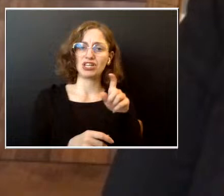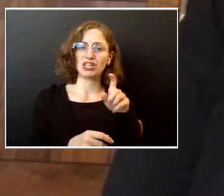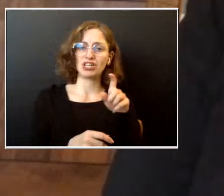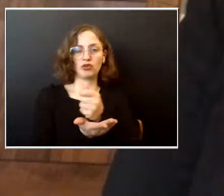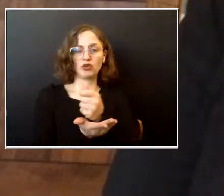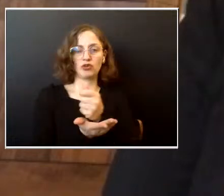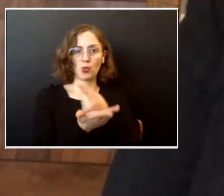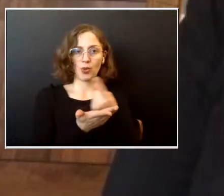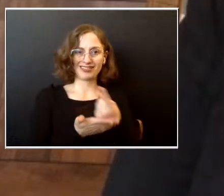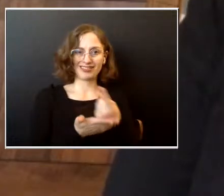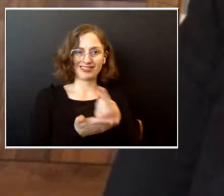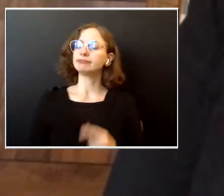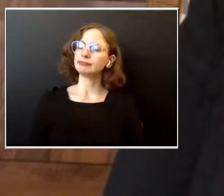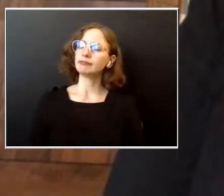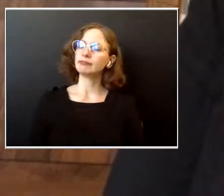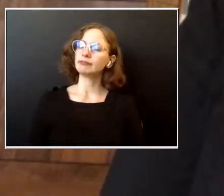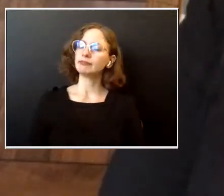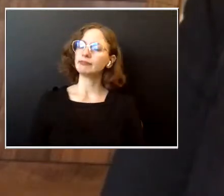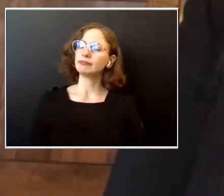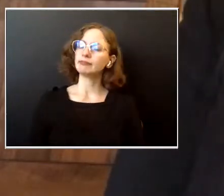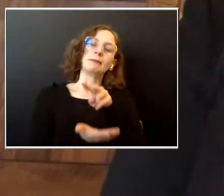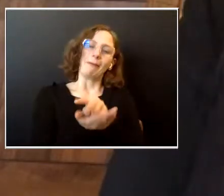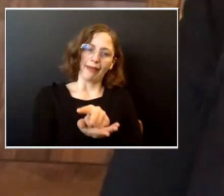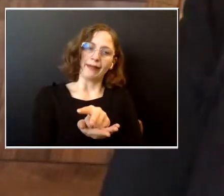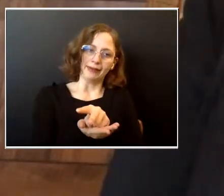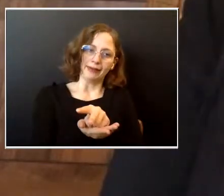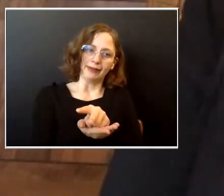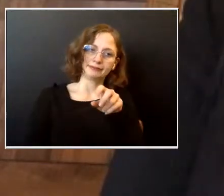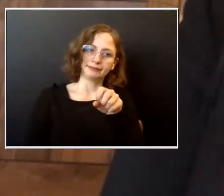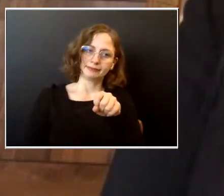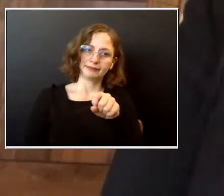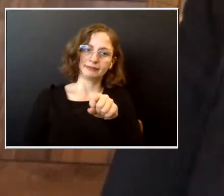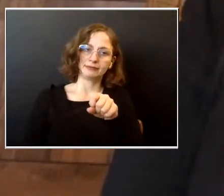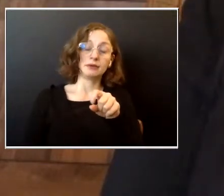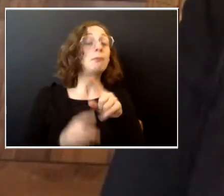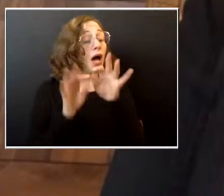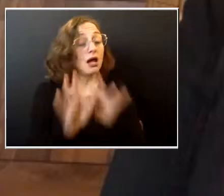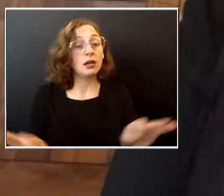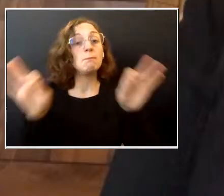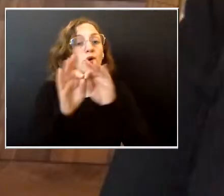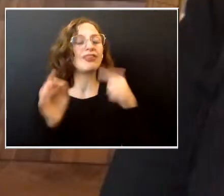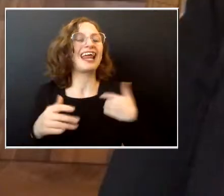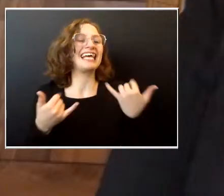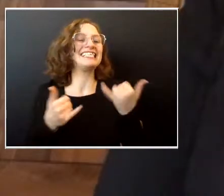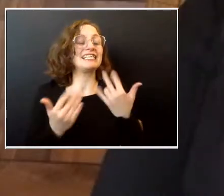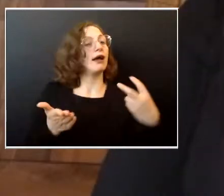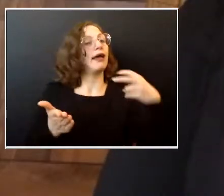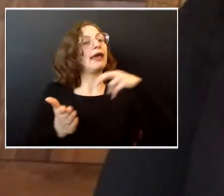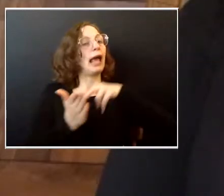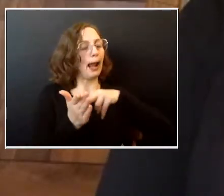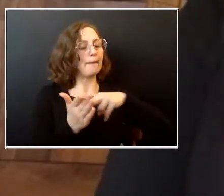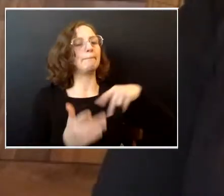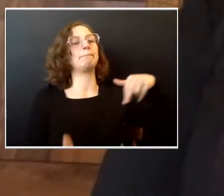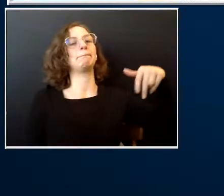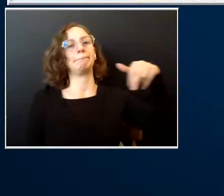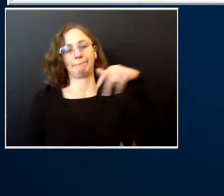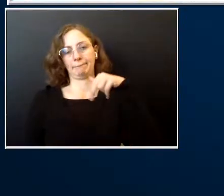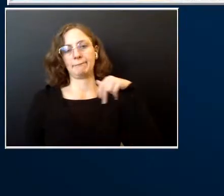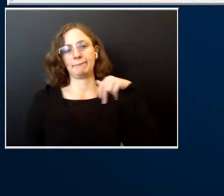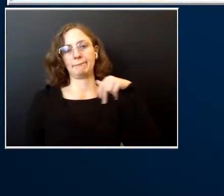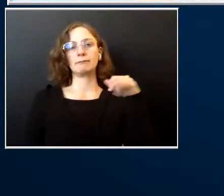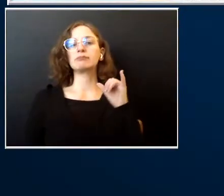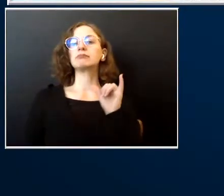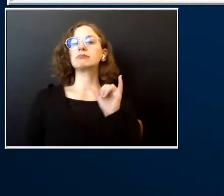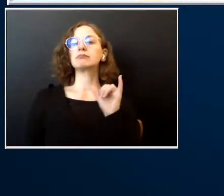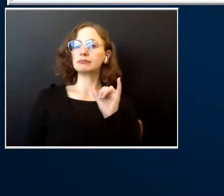in bed, but it was very important that I did get up and move around. So got it. And now are you